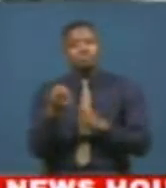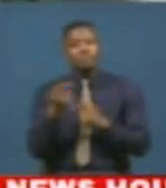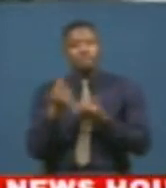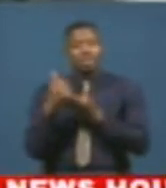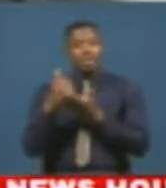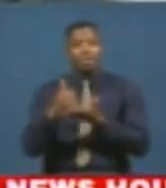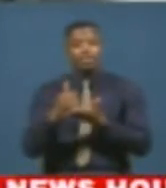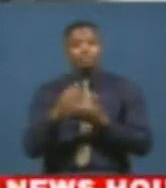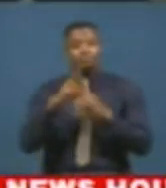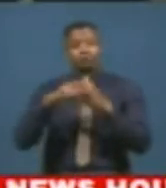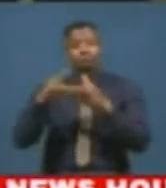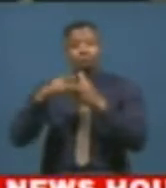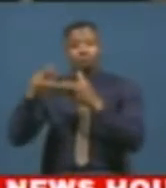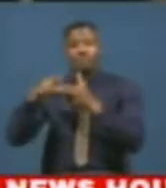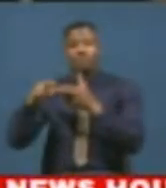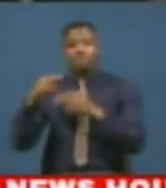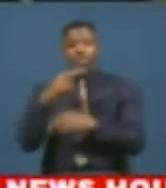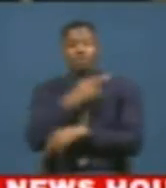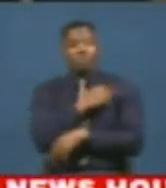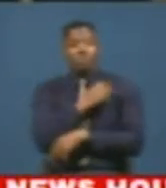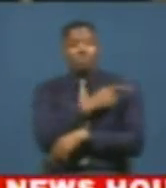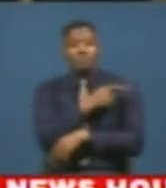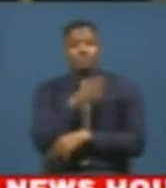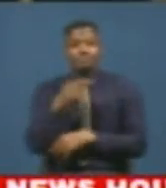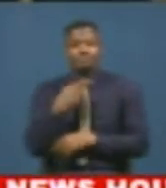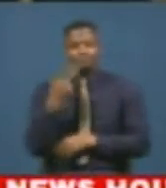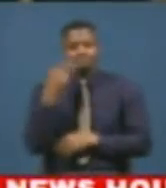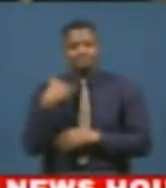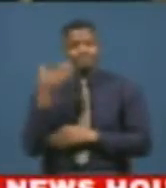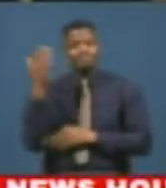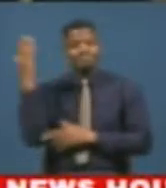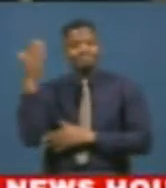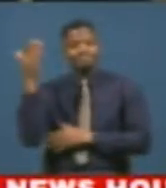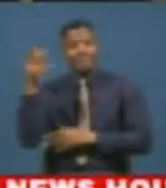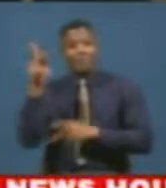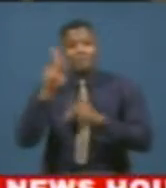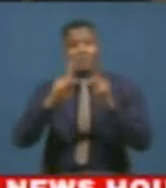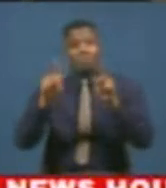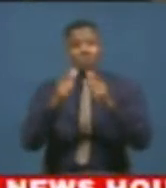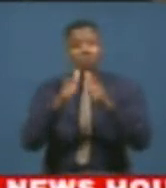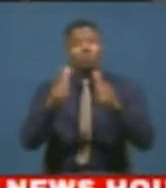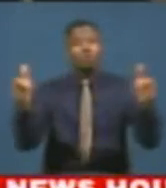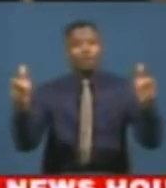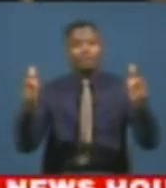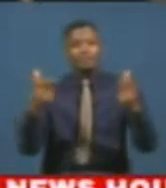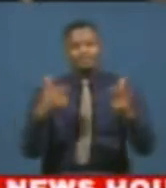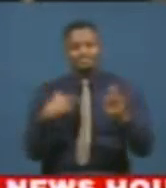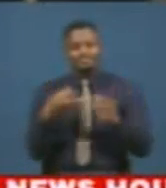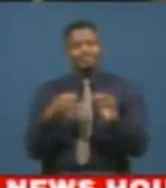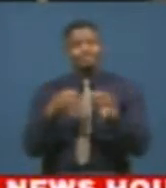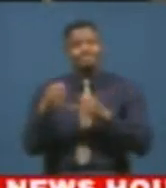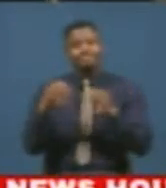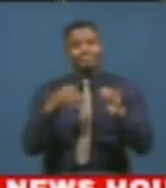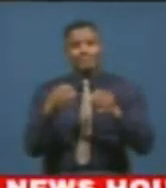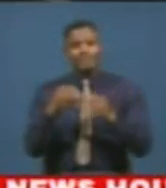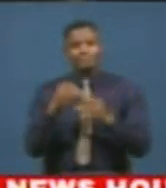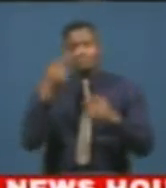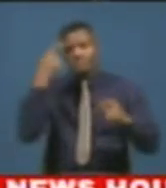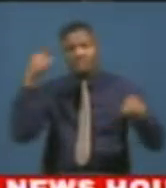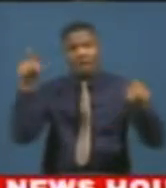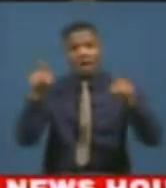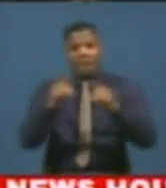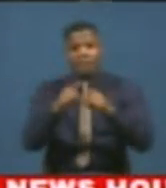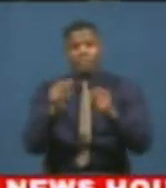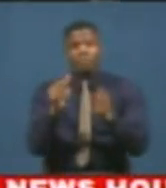regional hospitals. In saying this, I'm addressing the public in general that defiance, non-compliance,